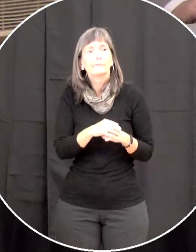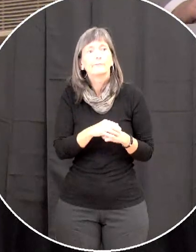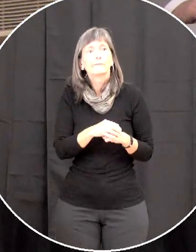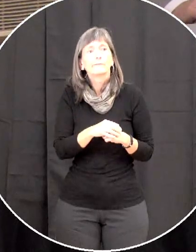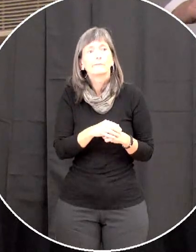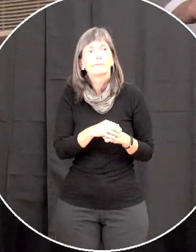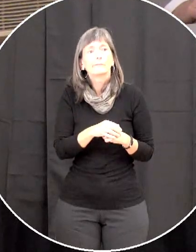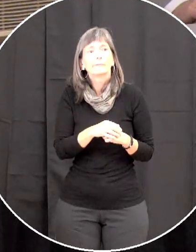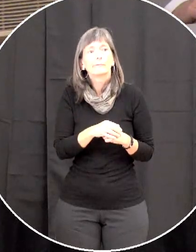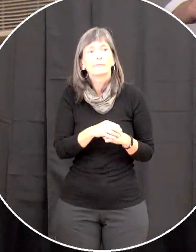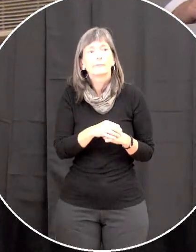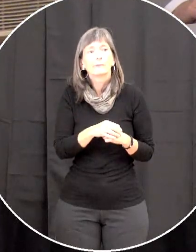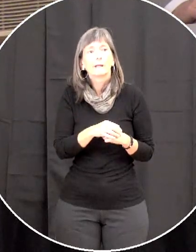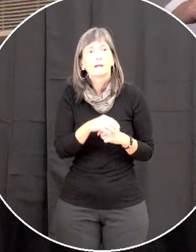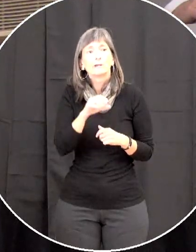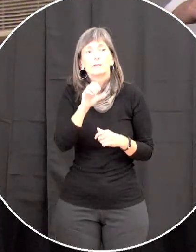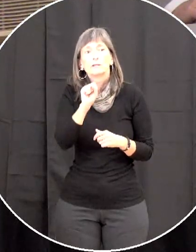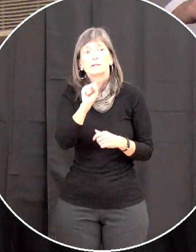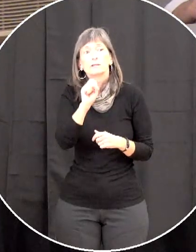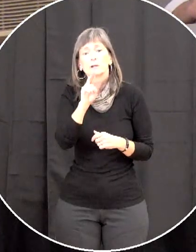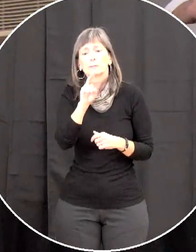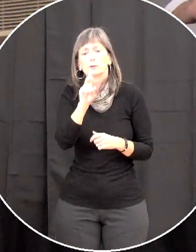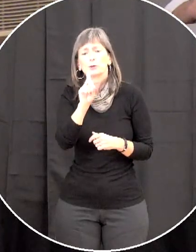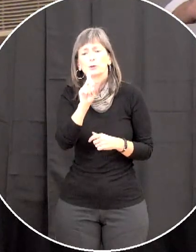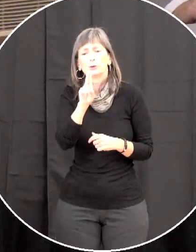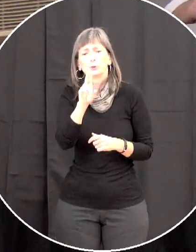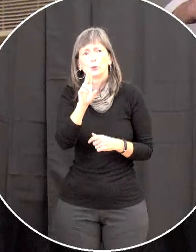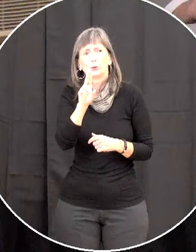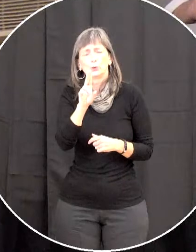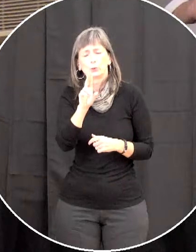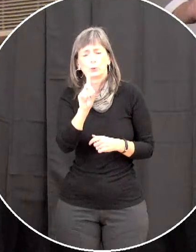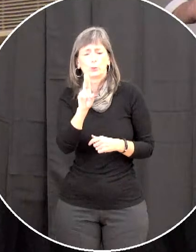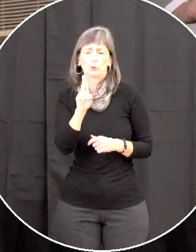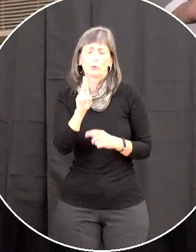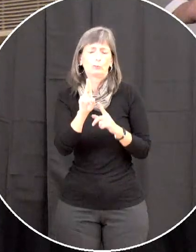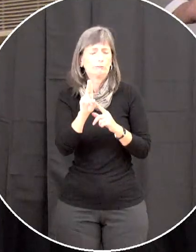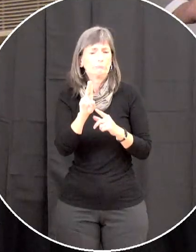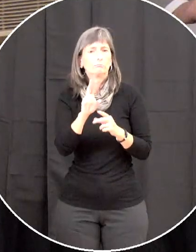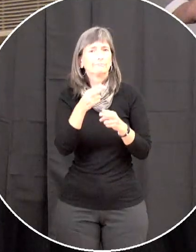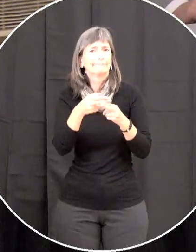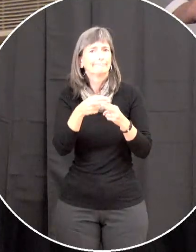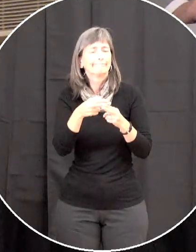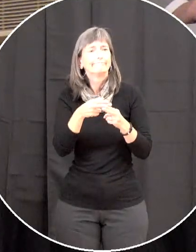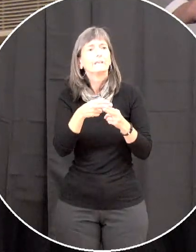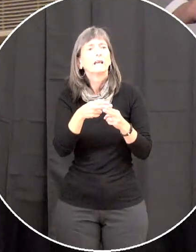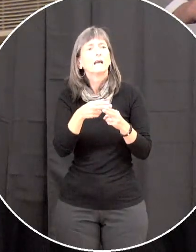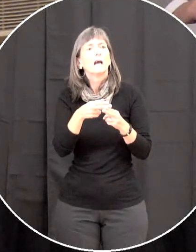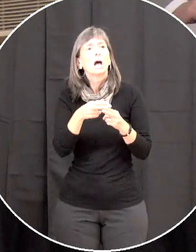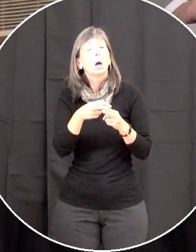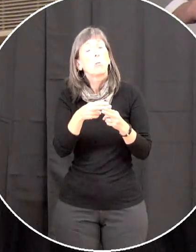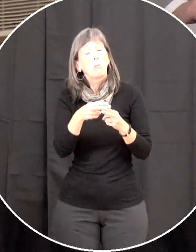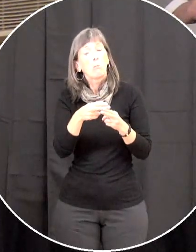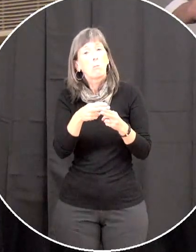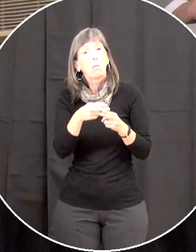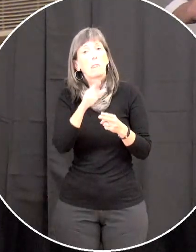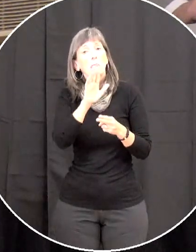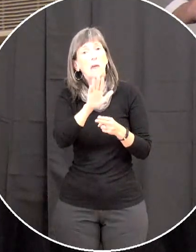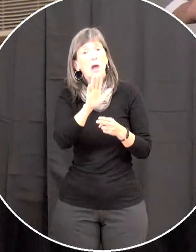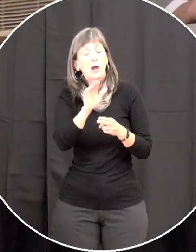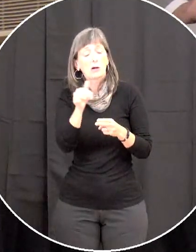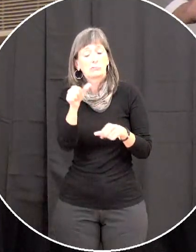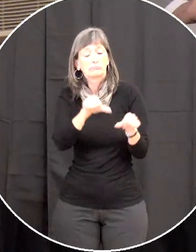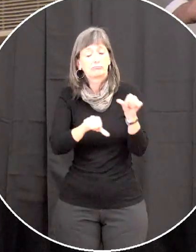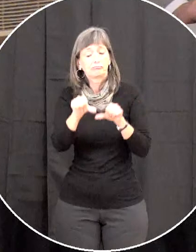Saputo Milk has announced that they have a reformulation recipe